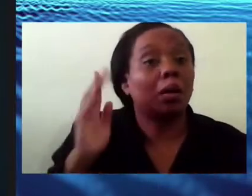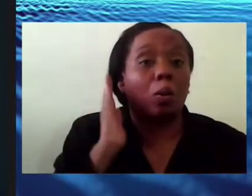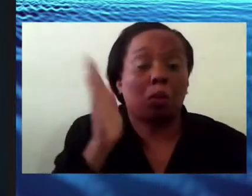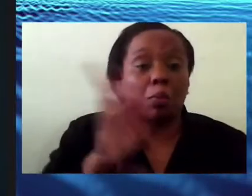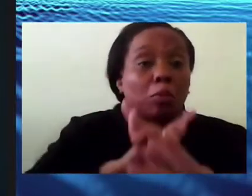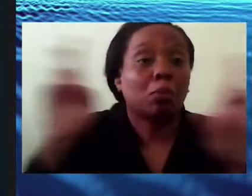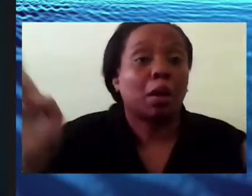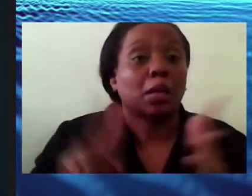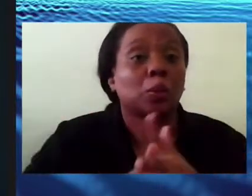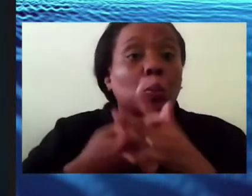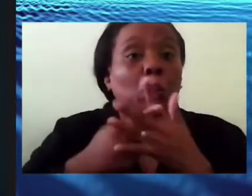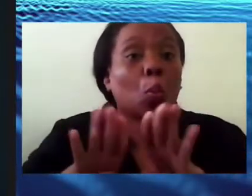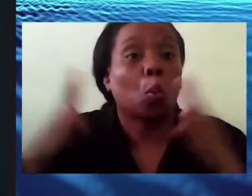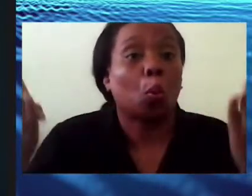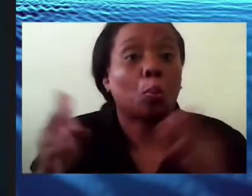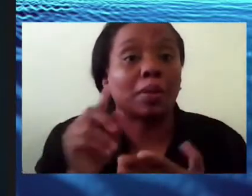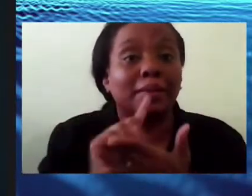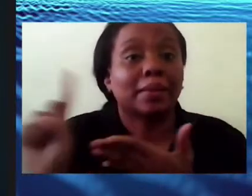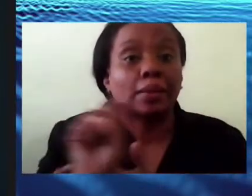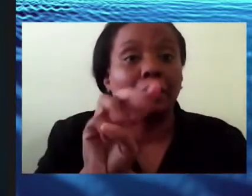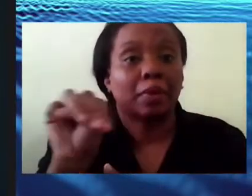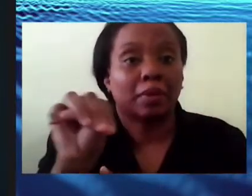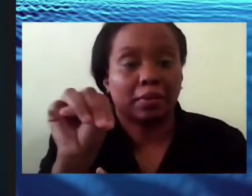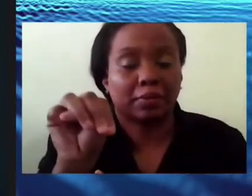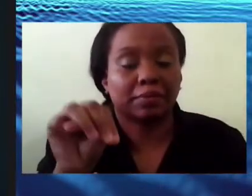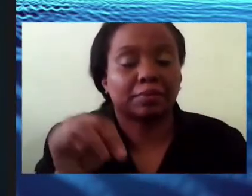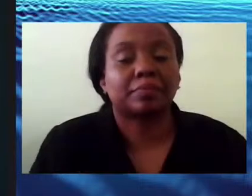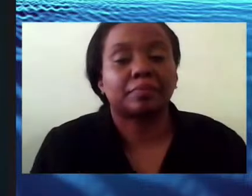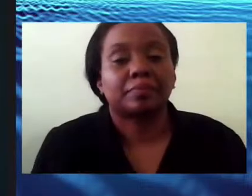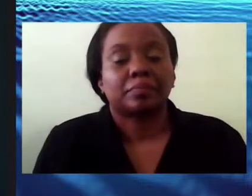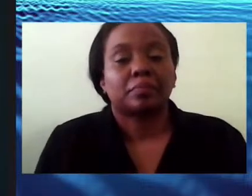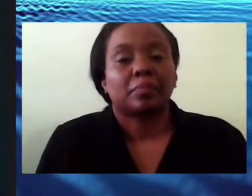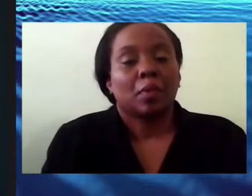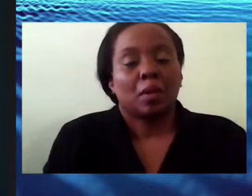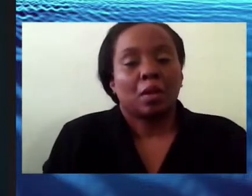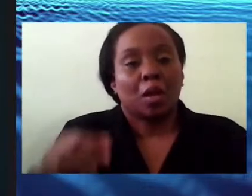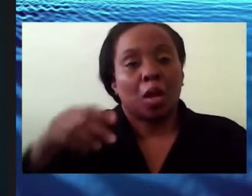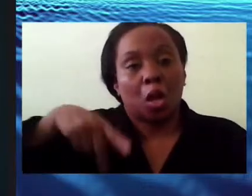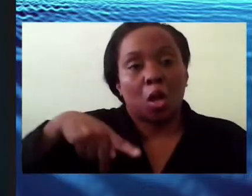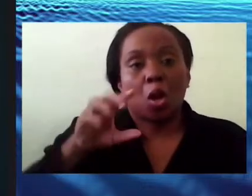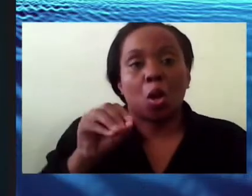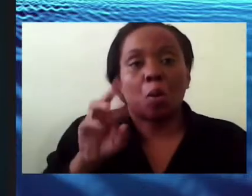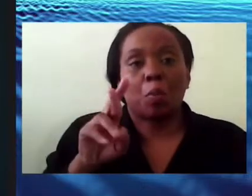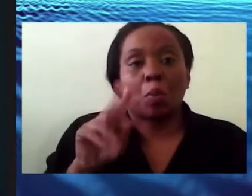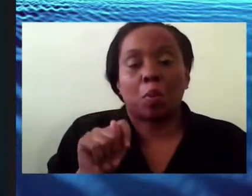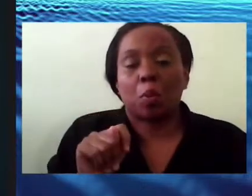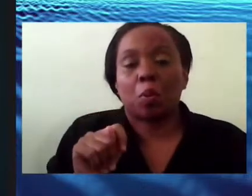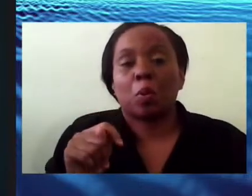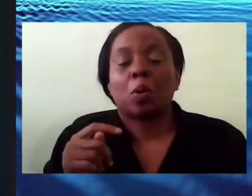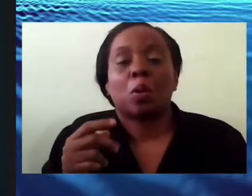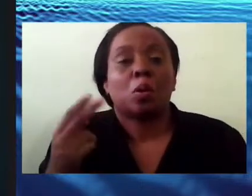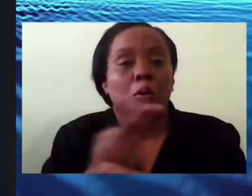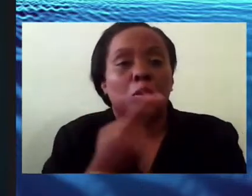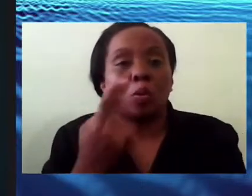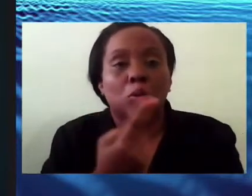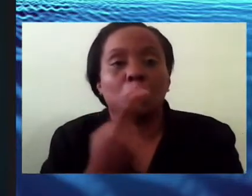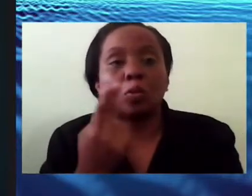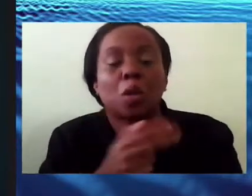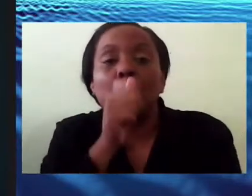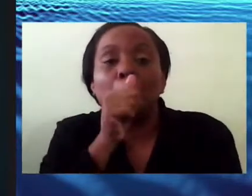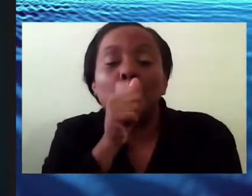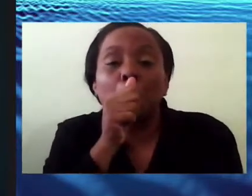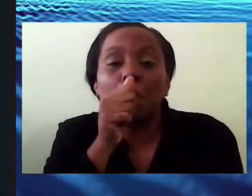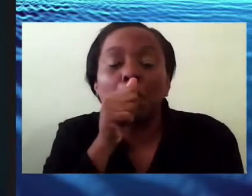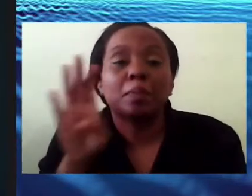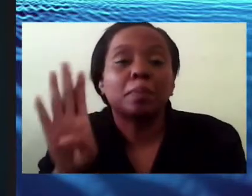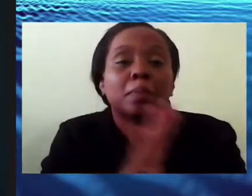To minimize complaints, the Barbados Port Authority Inc. has been using private contractors to do sweeping and wetting and shoveling